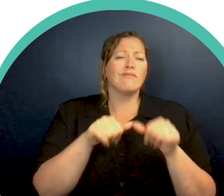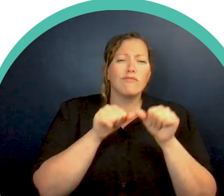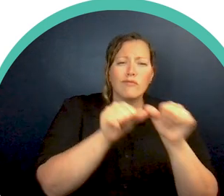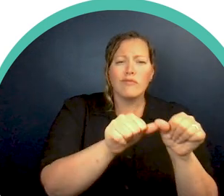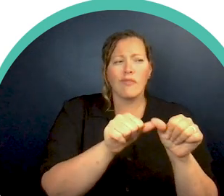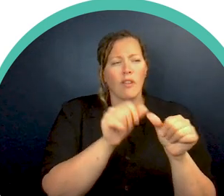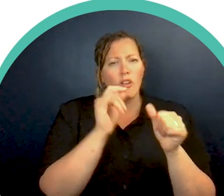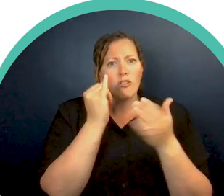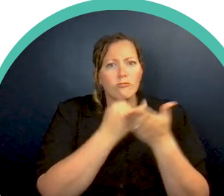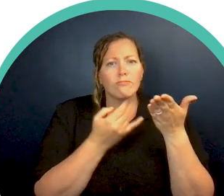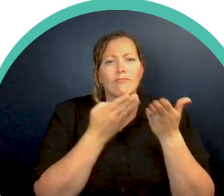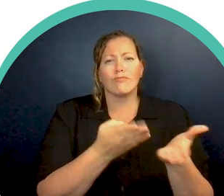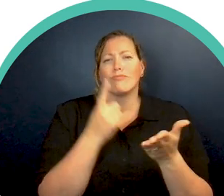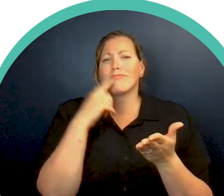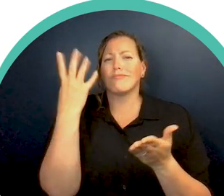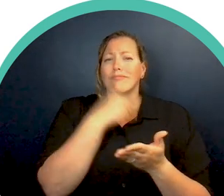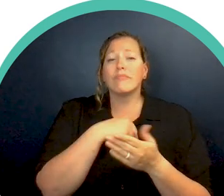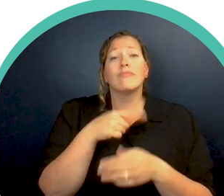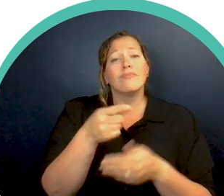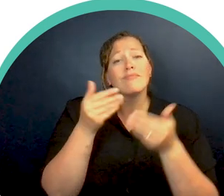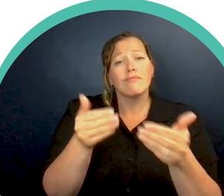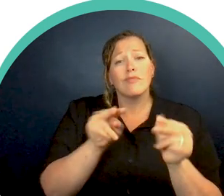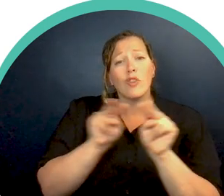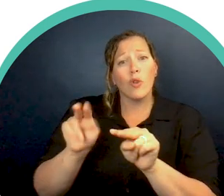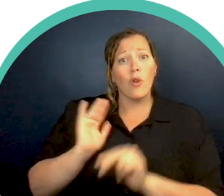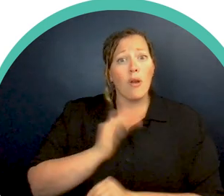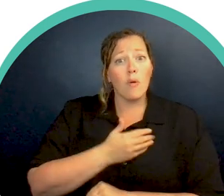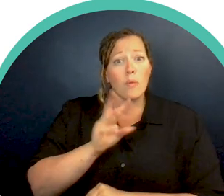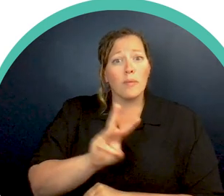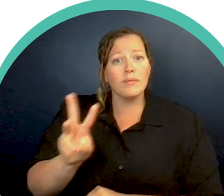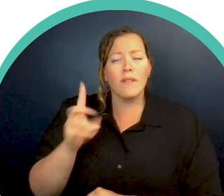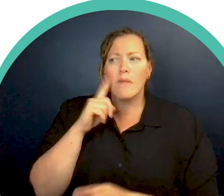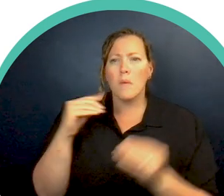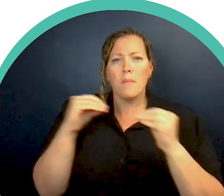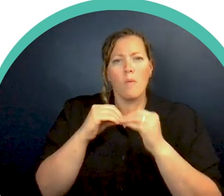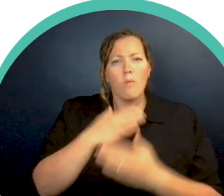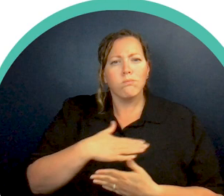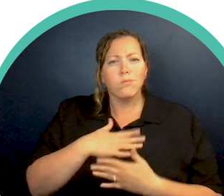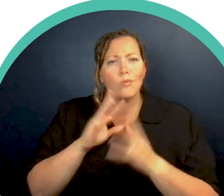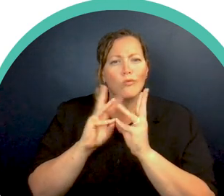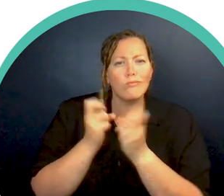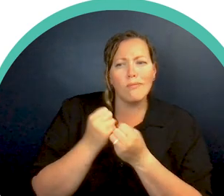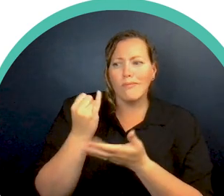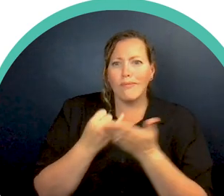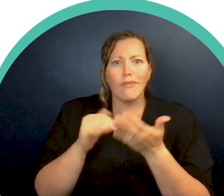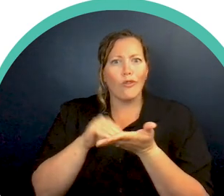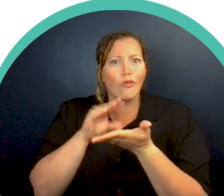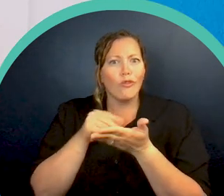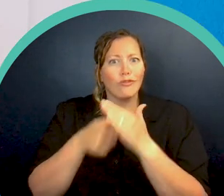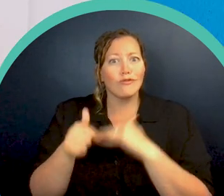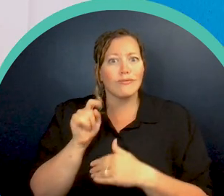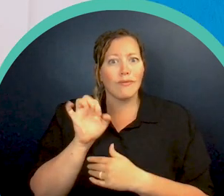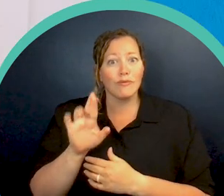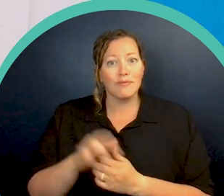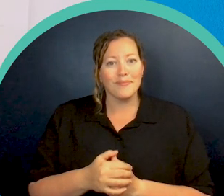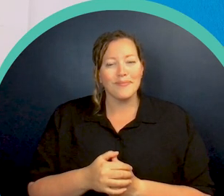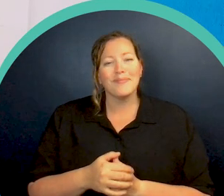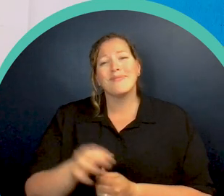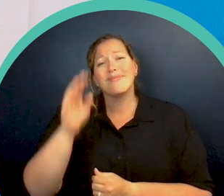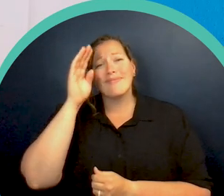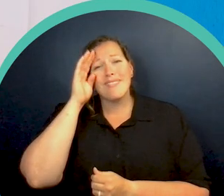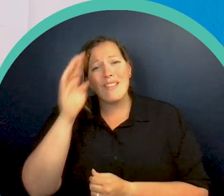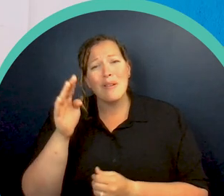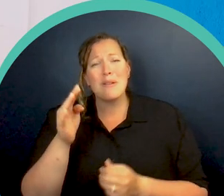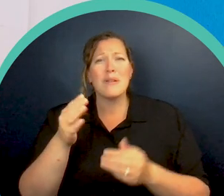is recognized as one of the finest in Canada. Check out their website for more fun workshops by Tyler. Hello